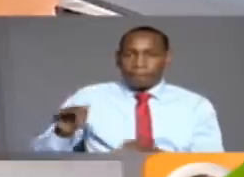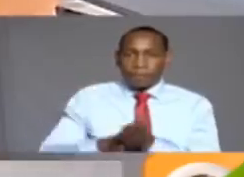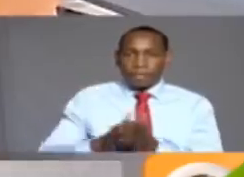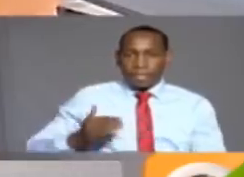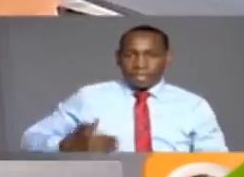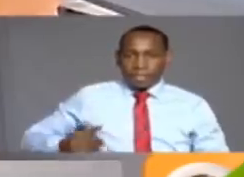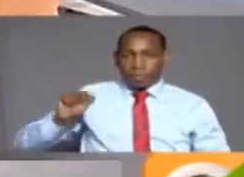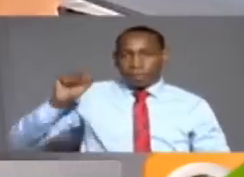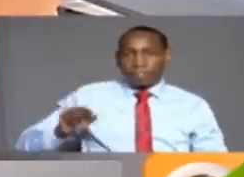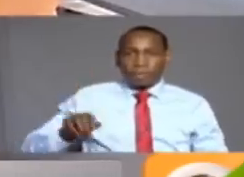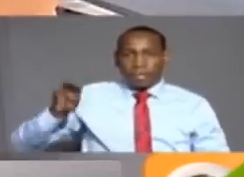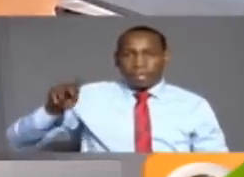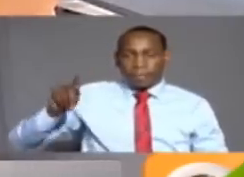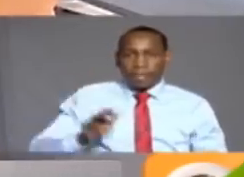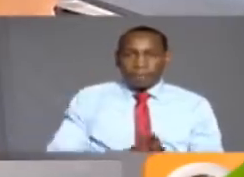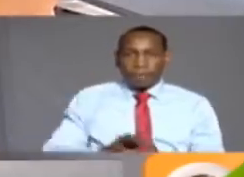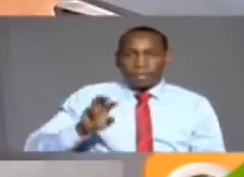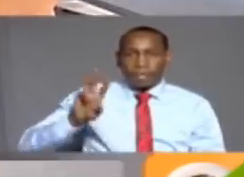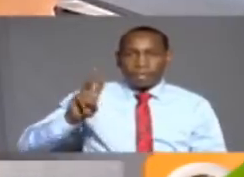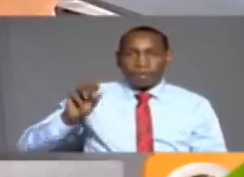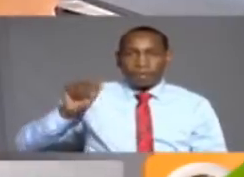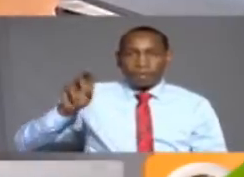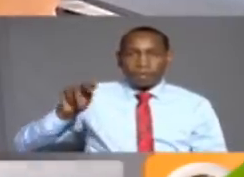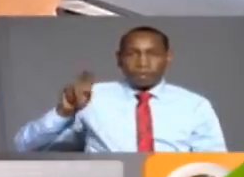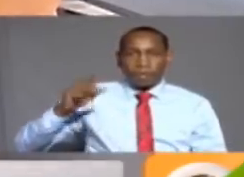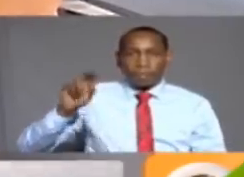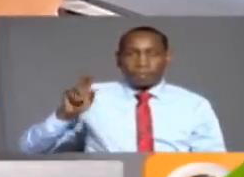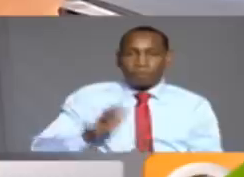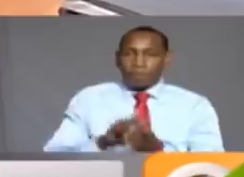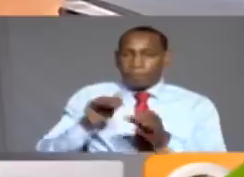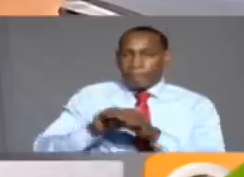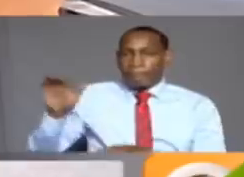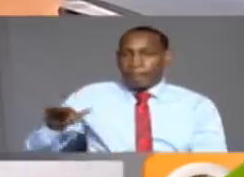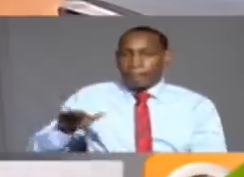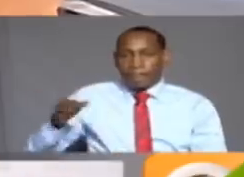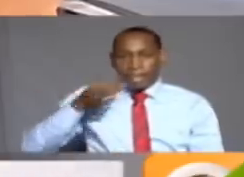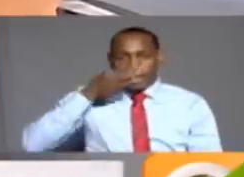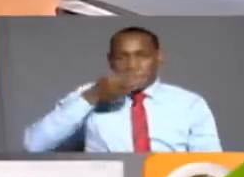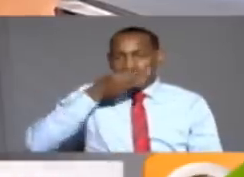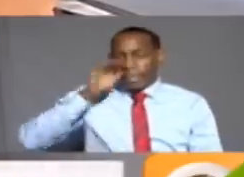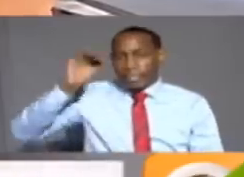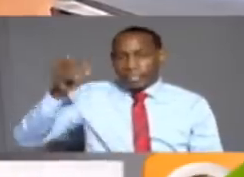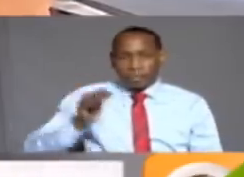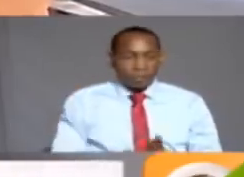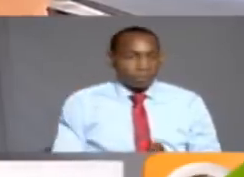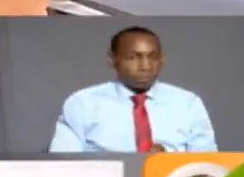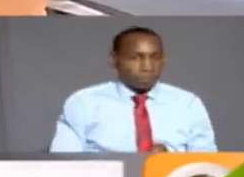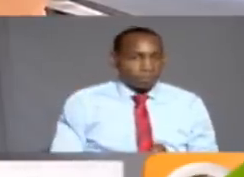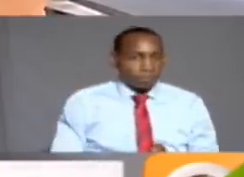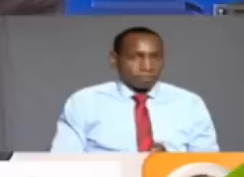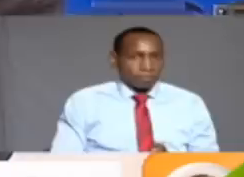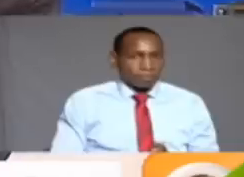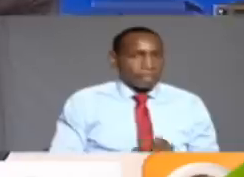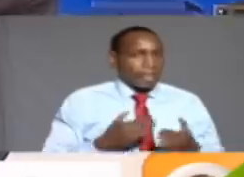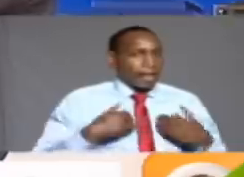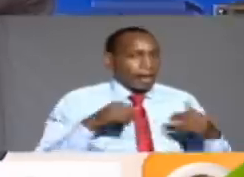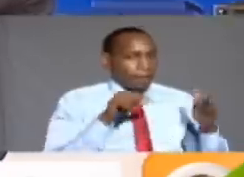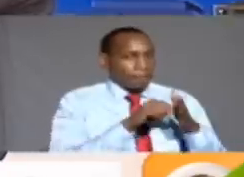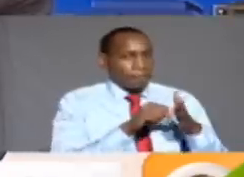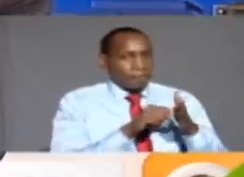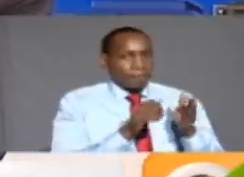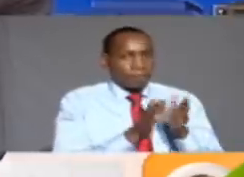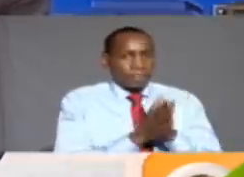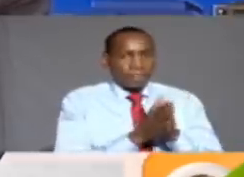Kuria, and Ngujiru Mbogo, Member of Parliament, Nyeri Town. Did you have a problem with him